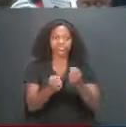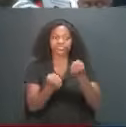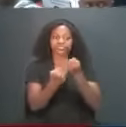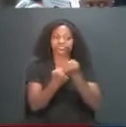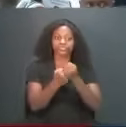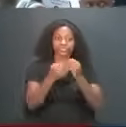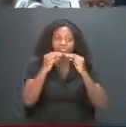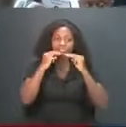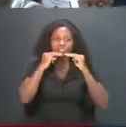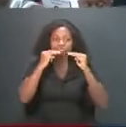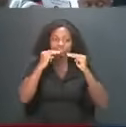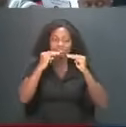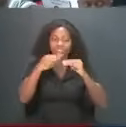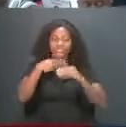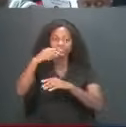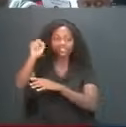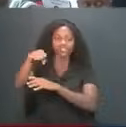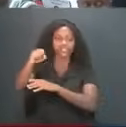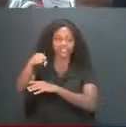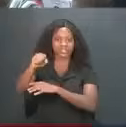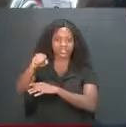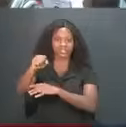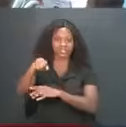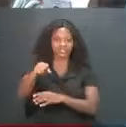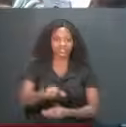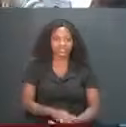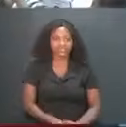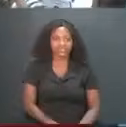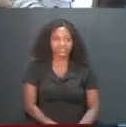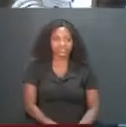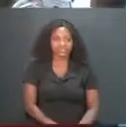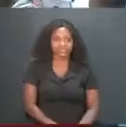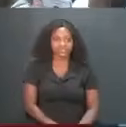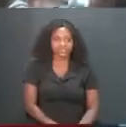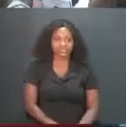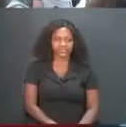of the motion say aye.